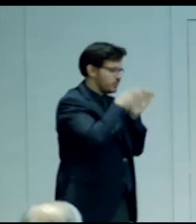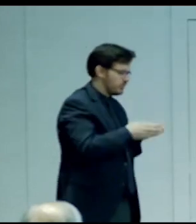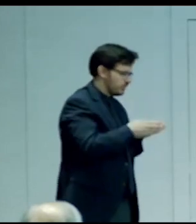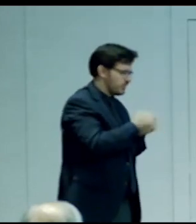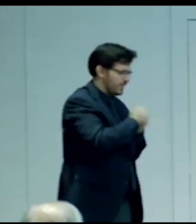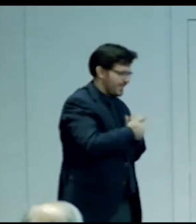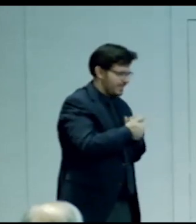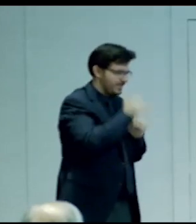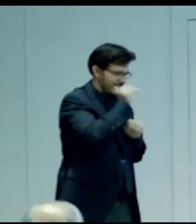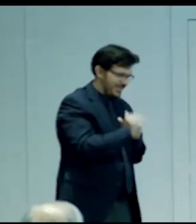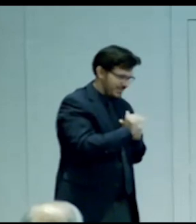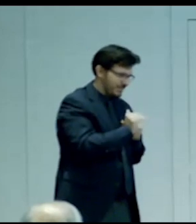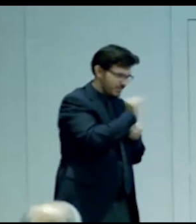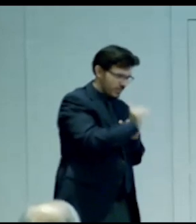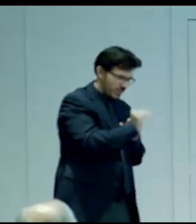social class